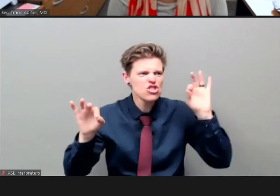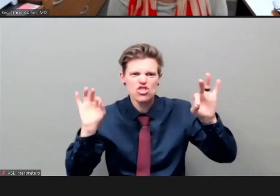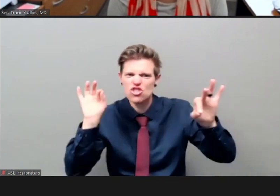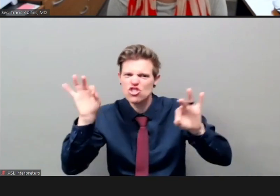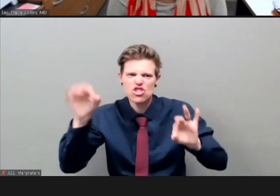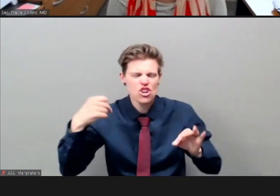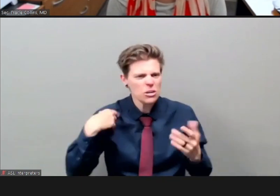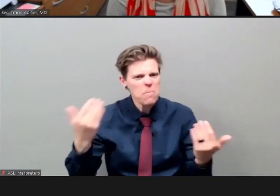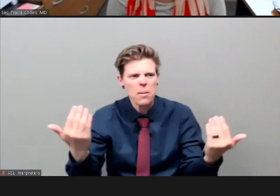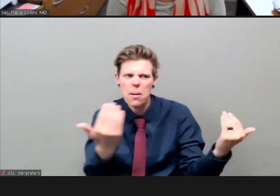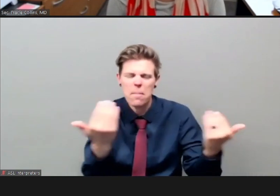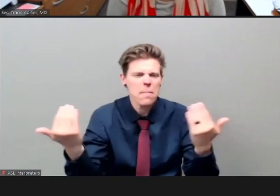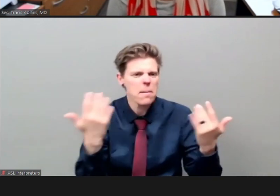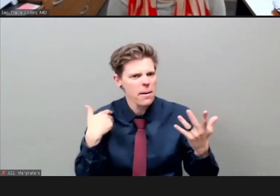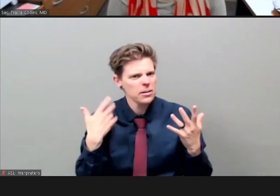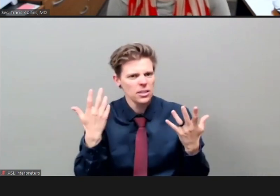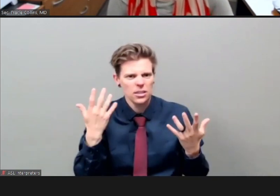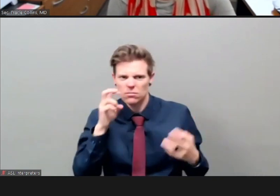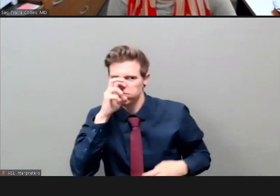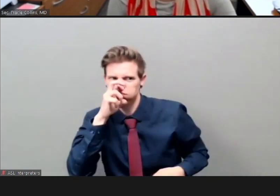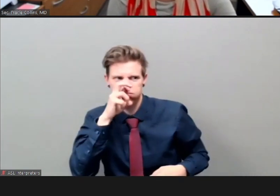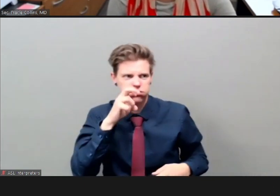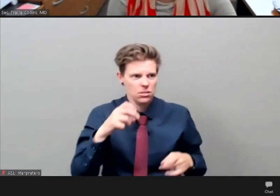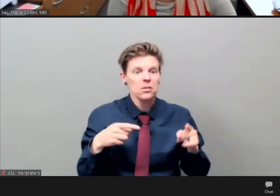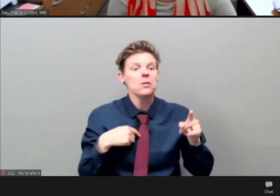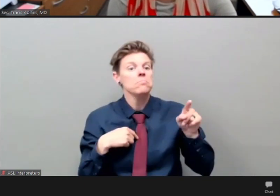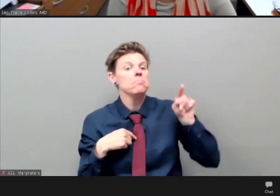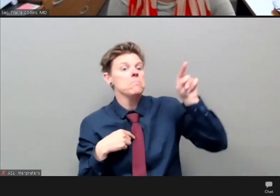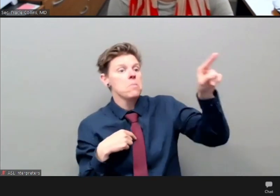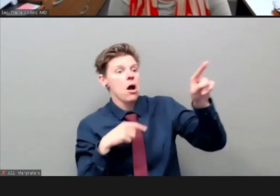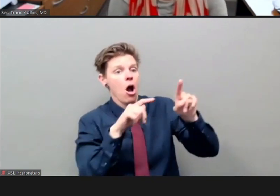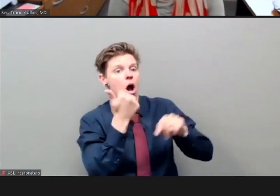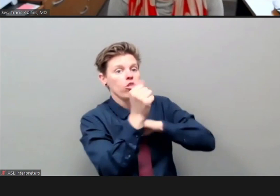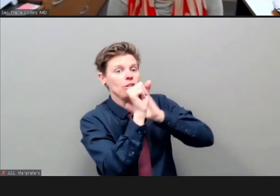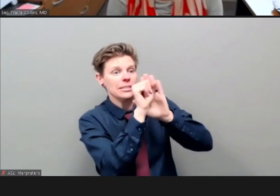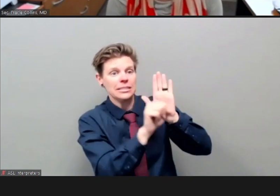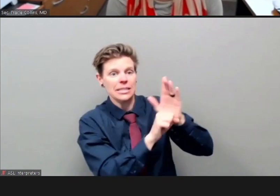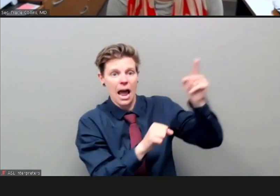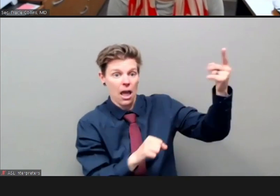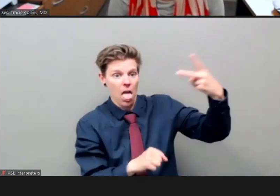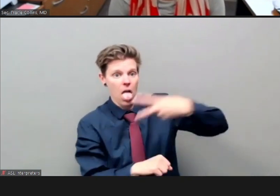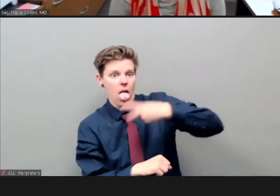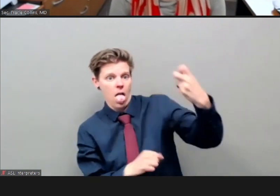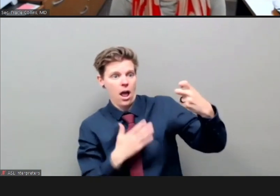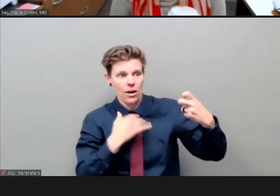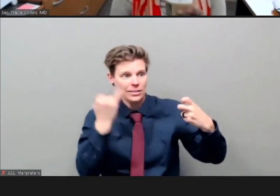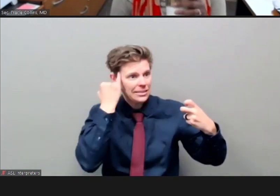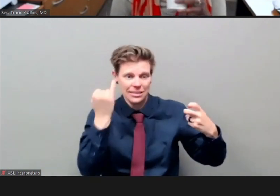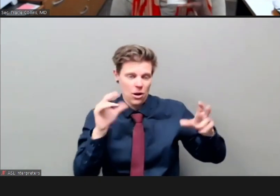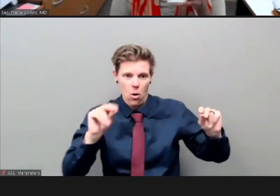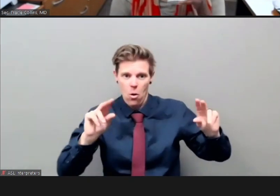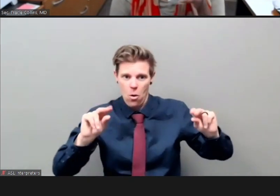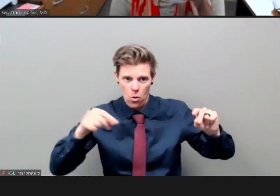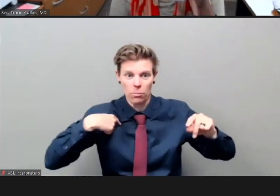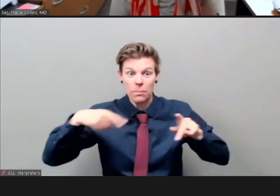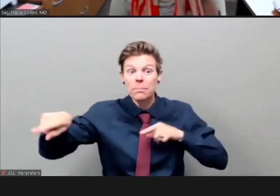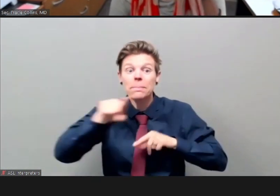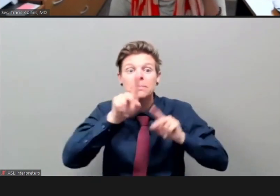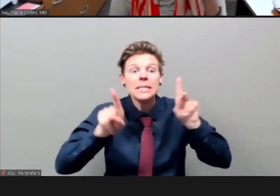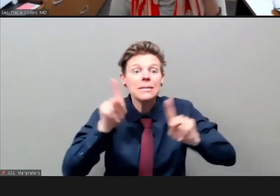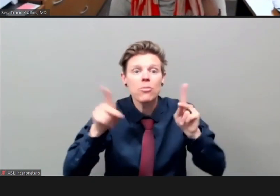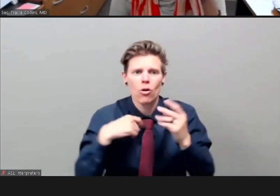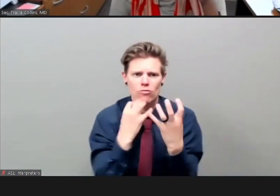solicitations from any other partners or states that are trying to steal them. We have been dedicated,